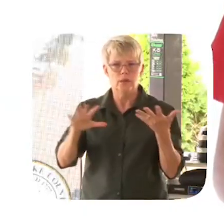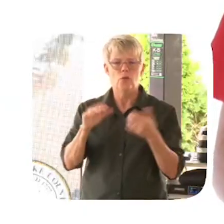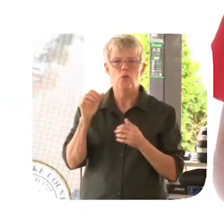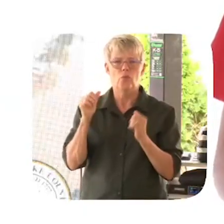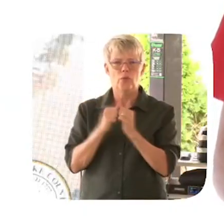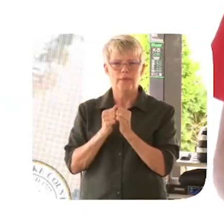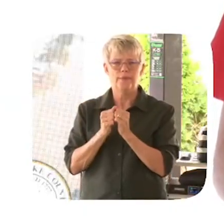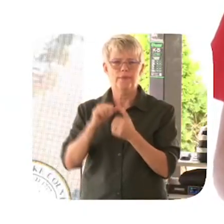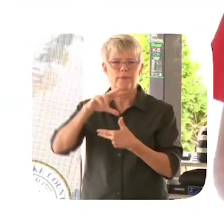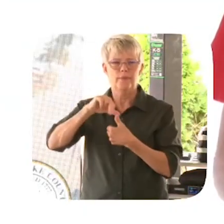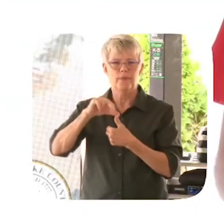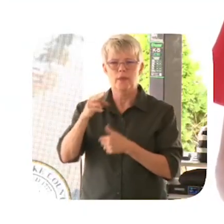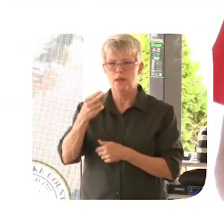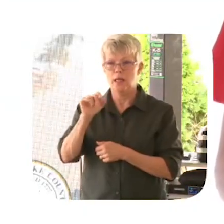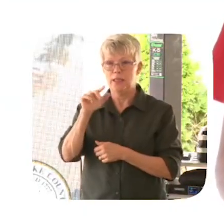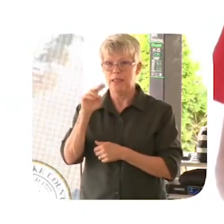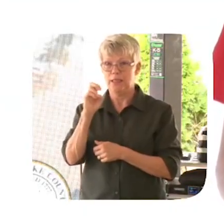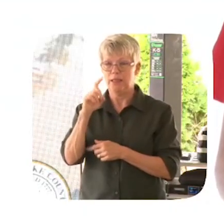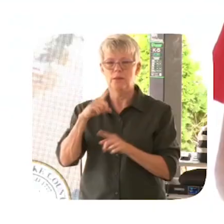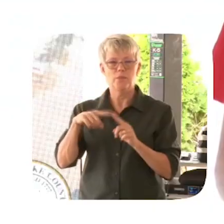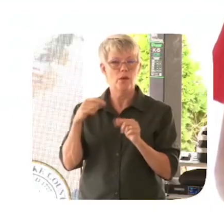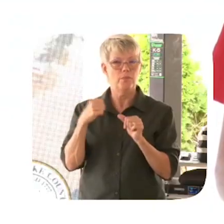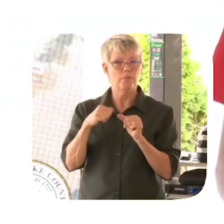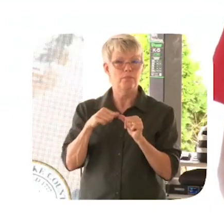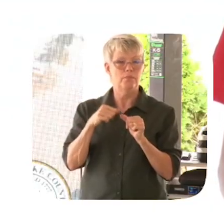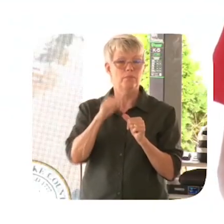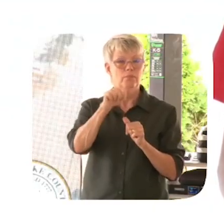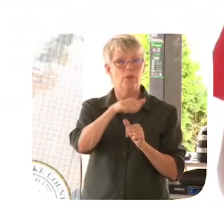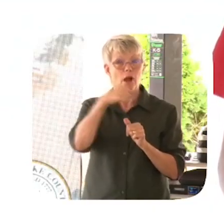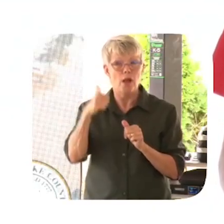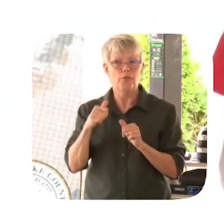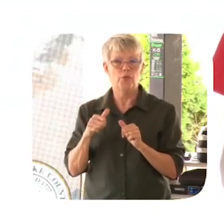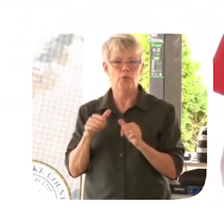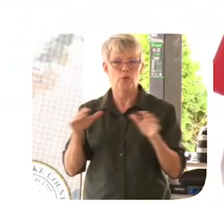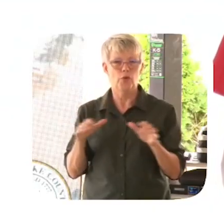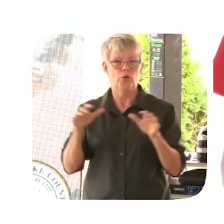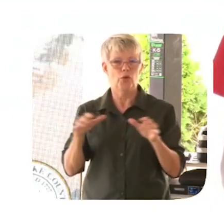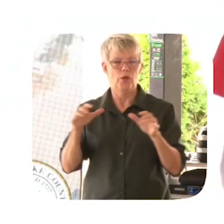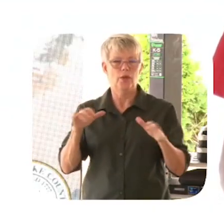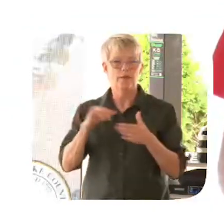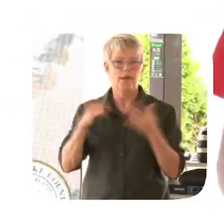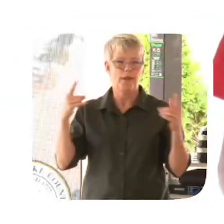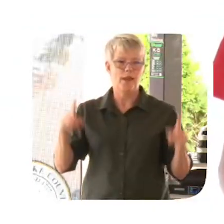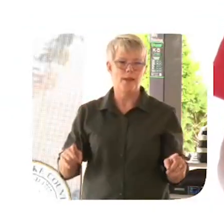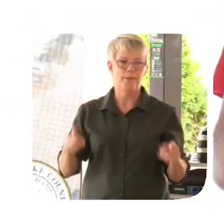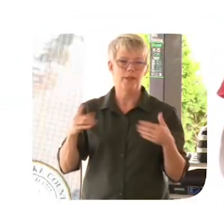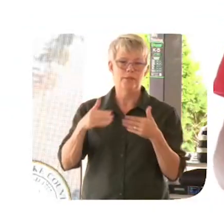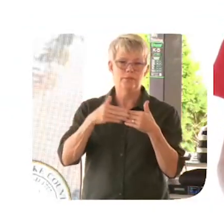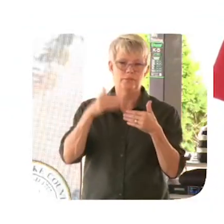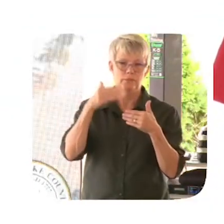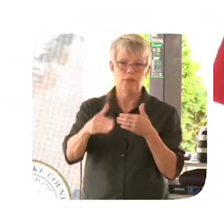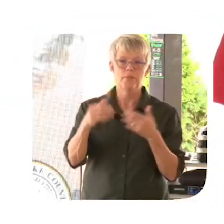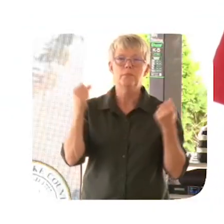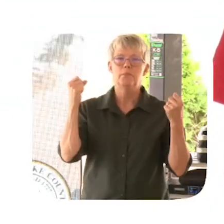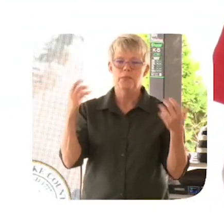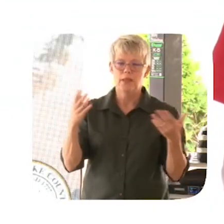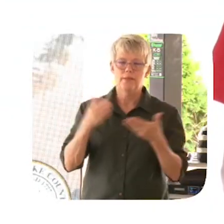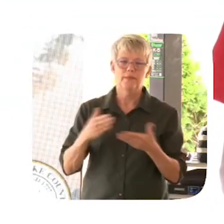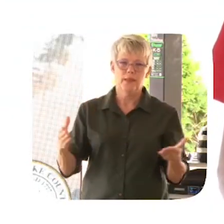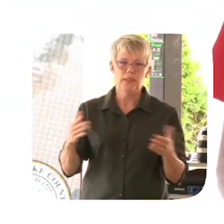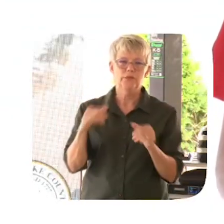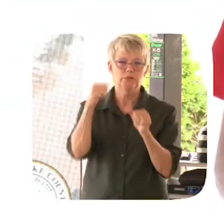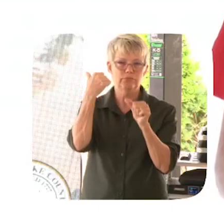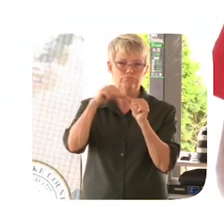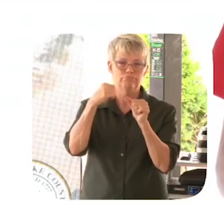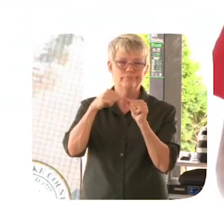Helene, but if you recall, there were other memorable actions that happened that day and the days to follow, and a lot of those have been mentioned already this